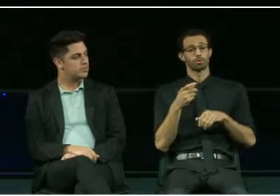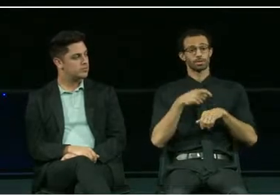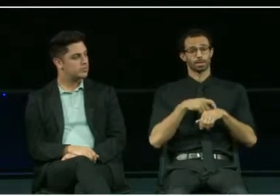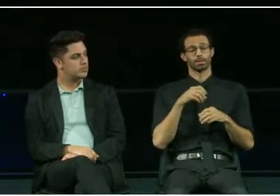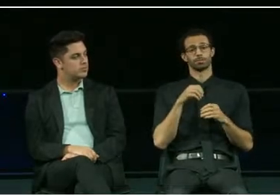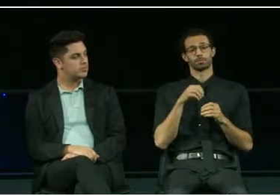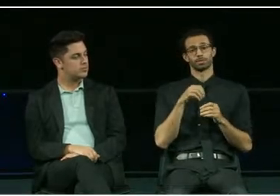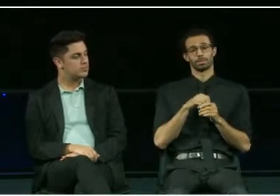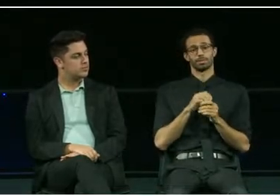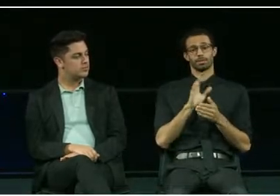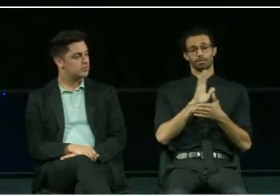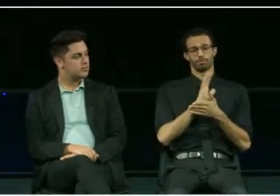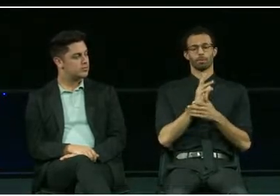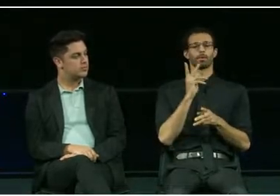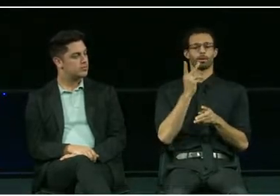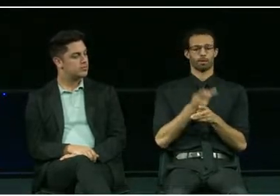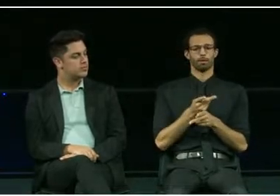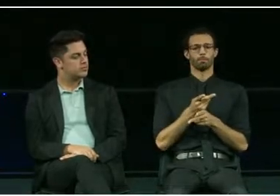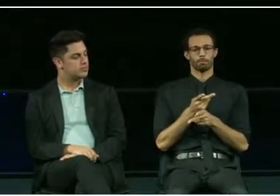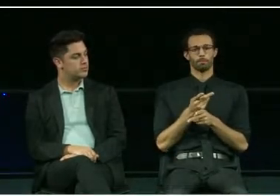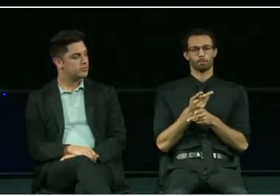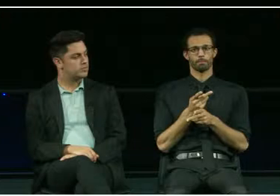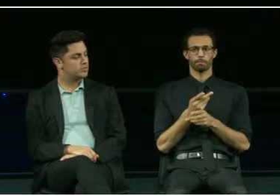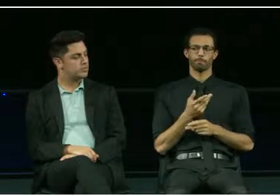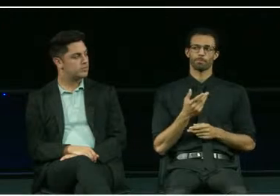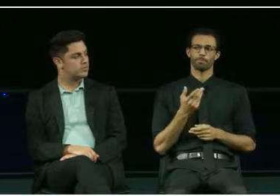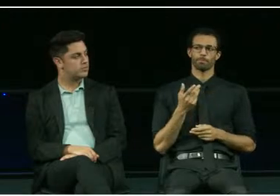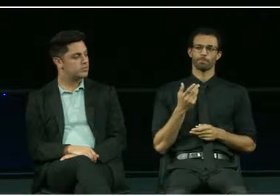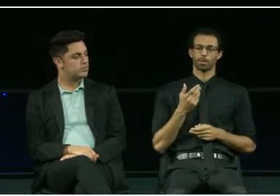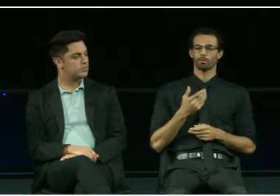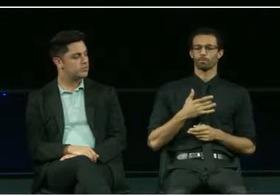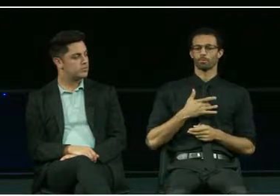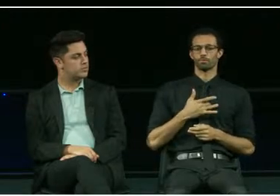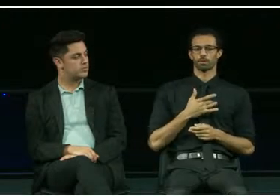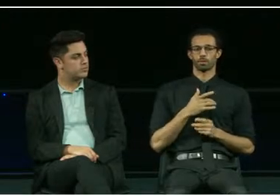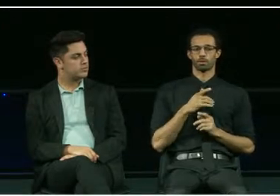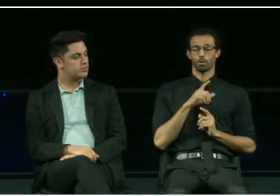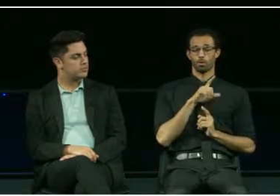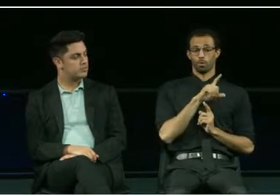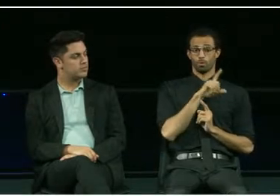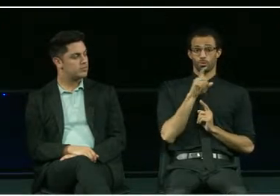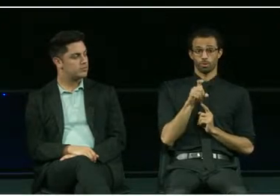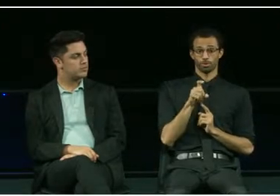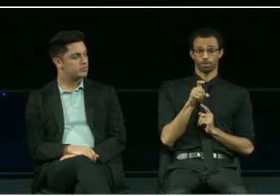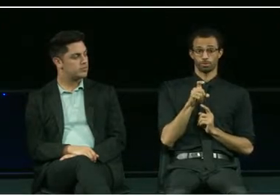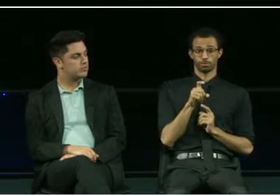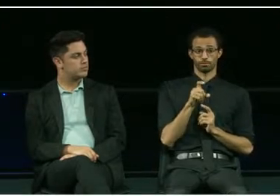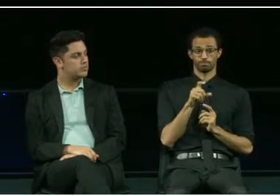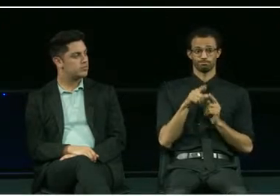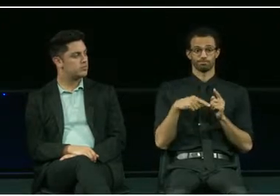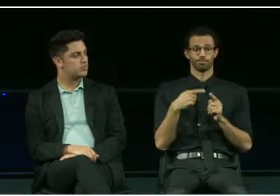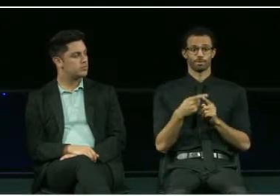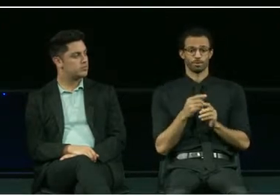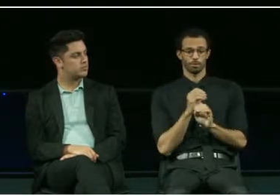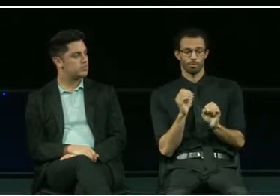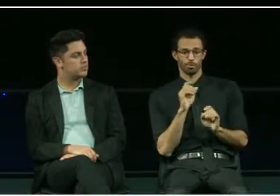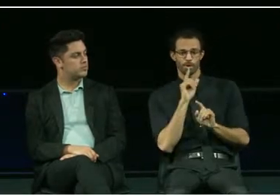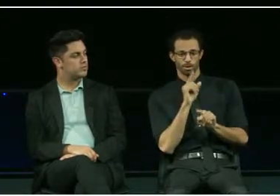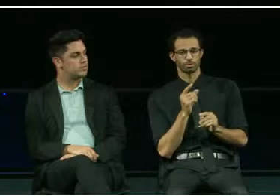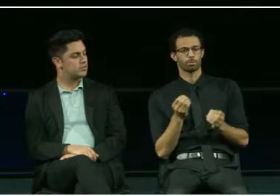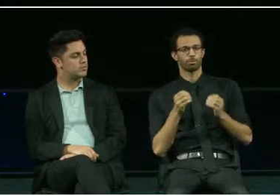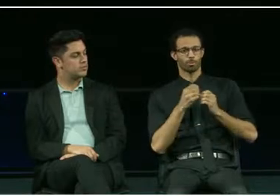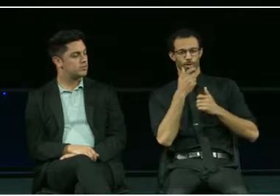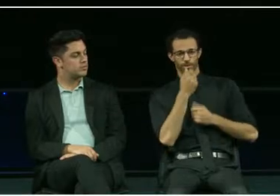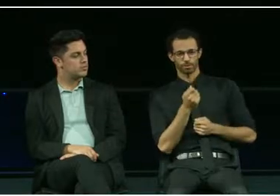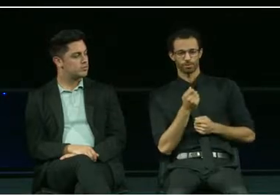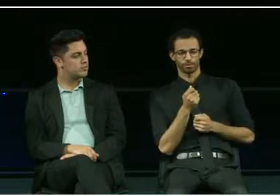that, because we felt like sometimes the question and the non-answer was more interesting than any